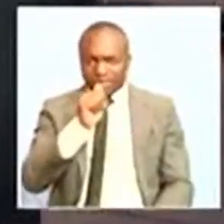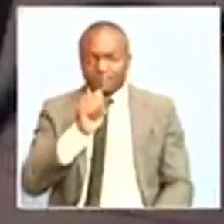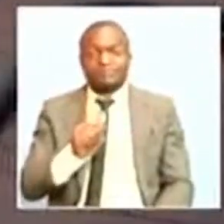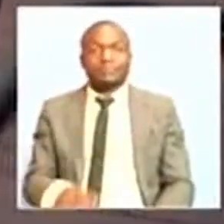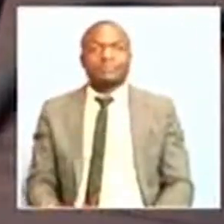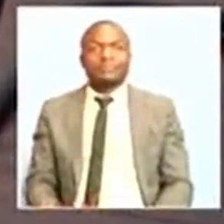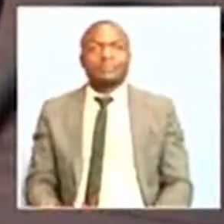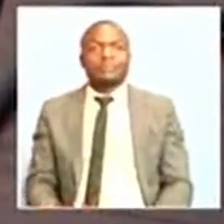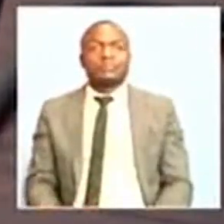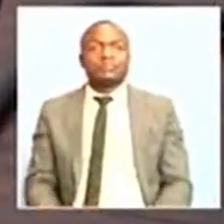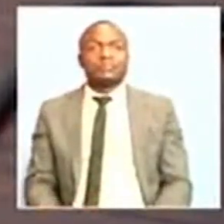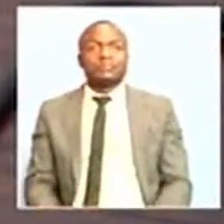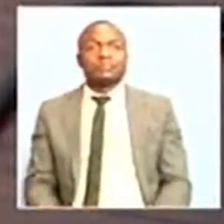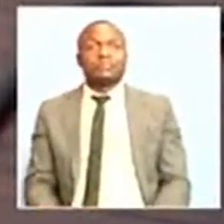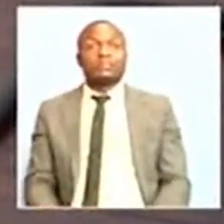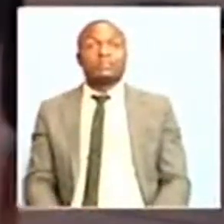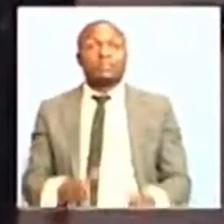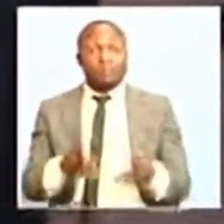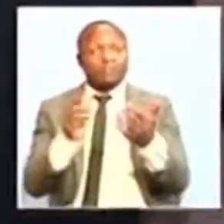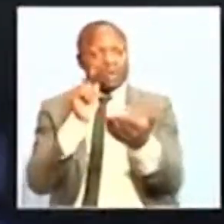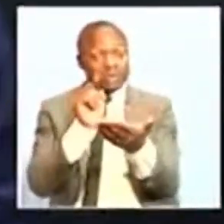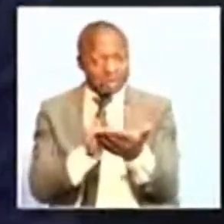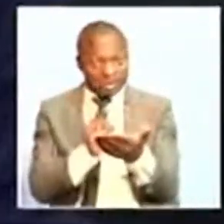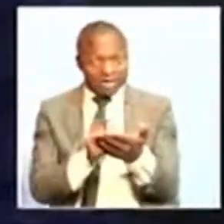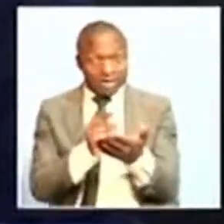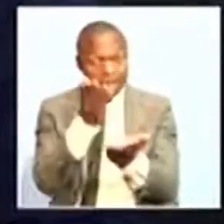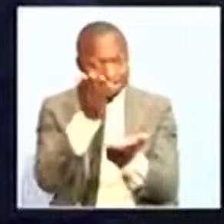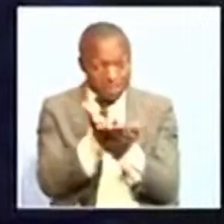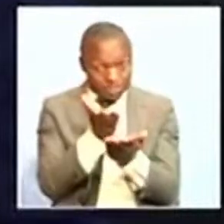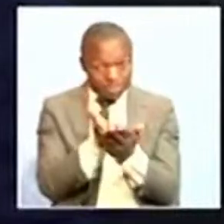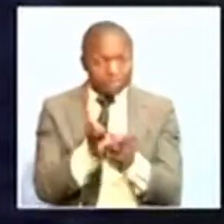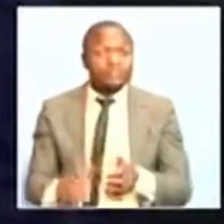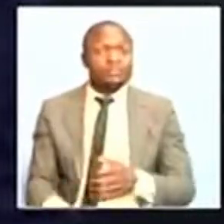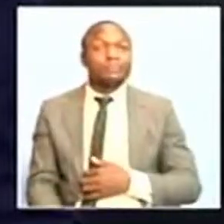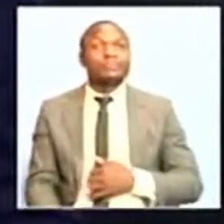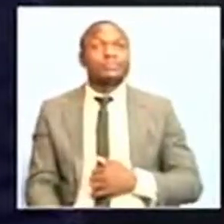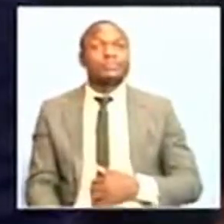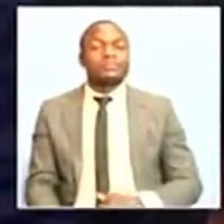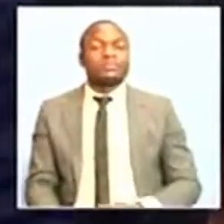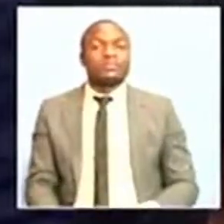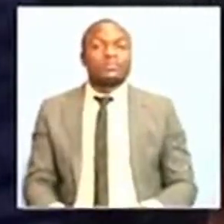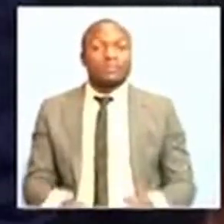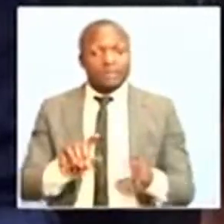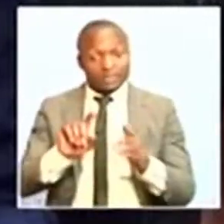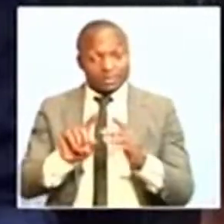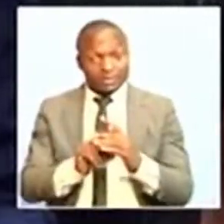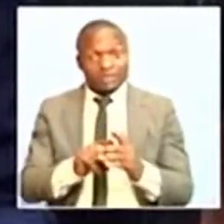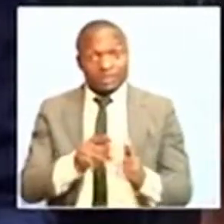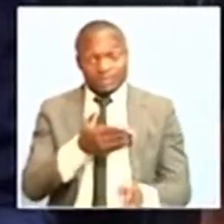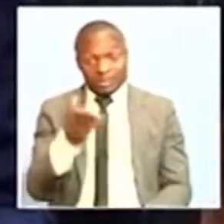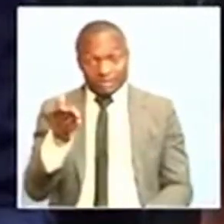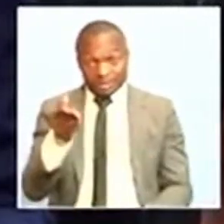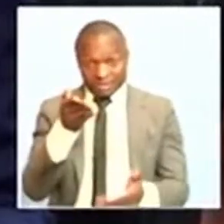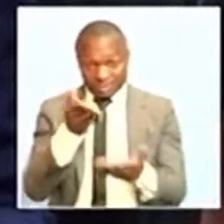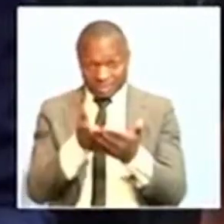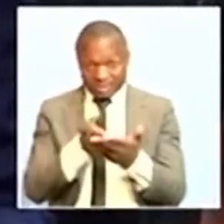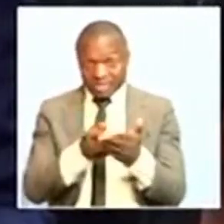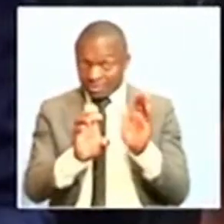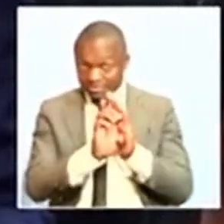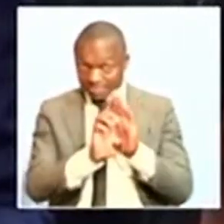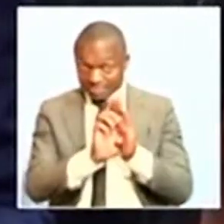only. Did inquire on this particular proposal. I will cite myself, and I'm sorry to say this as an